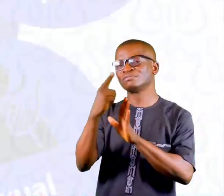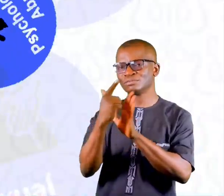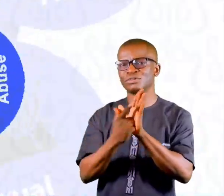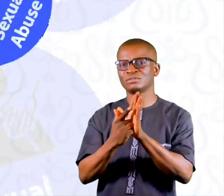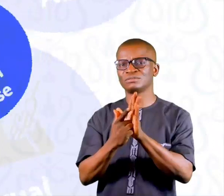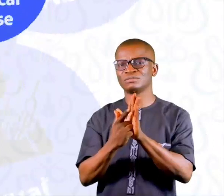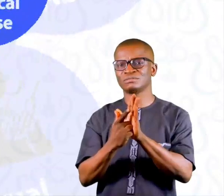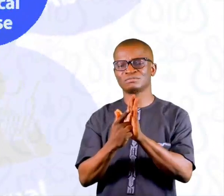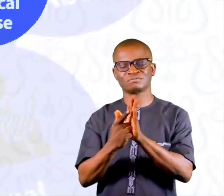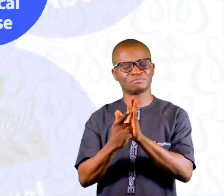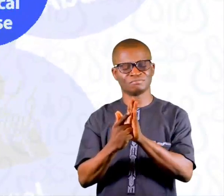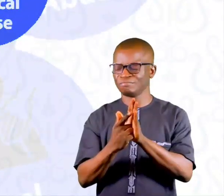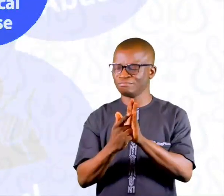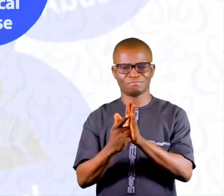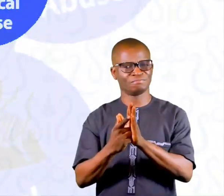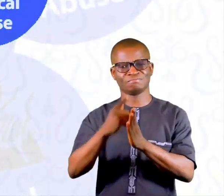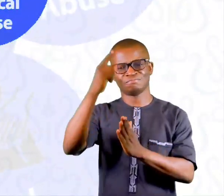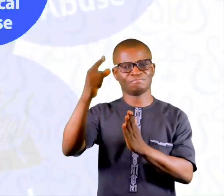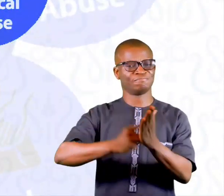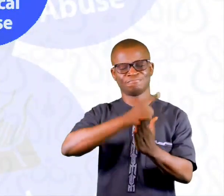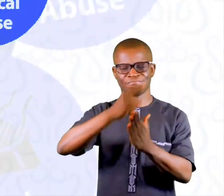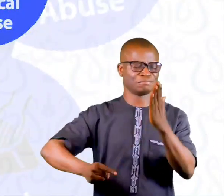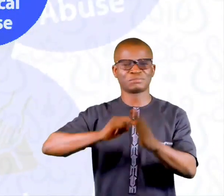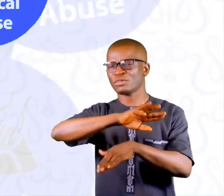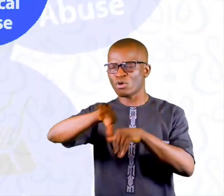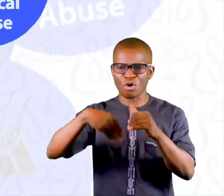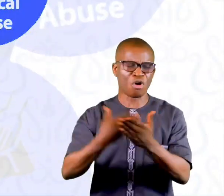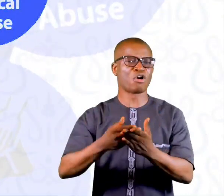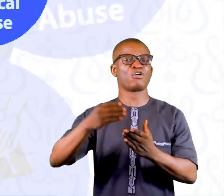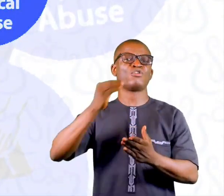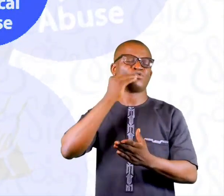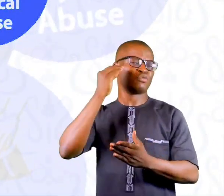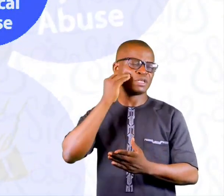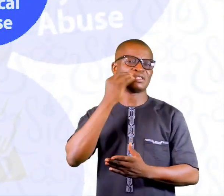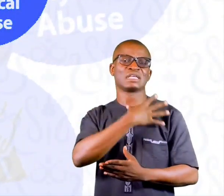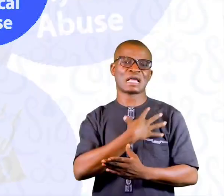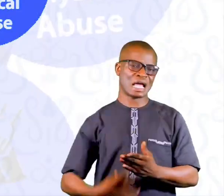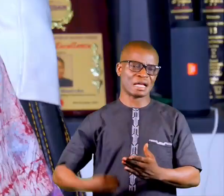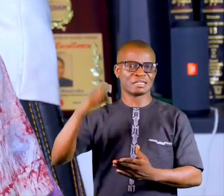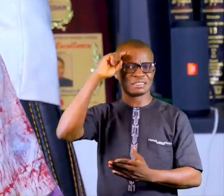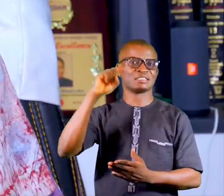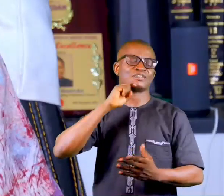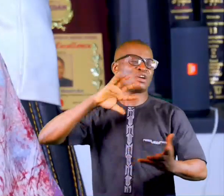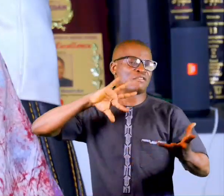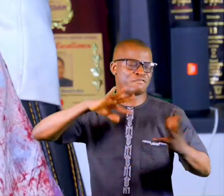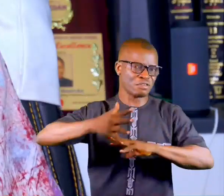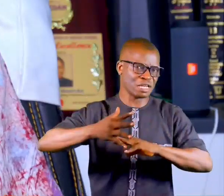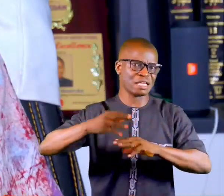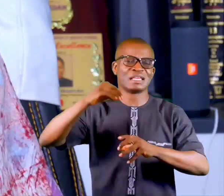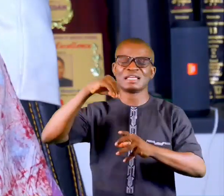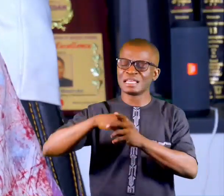criminalizes all forms of domestic and sexual violence